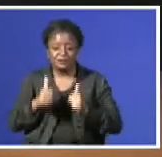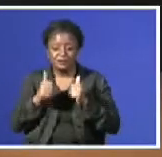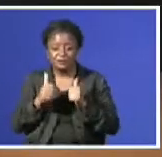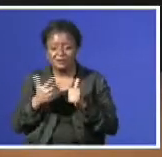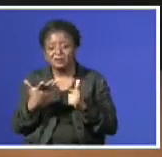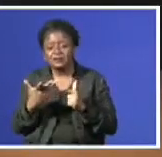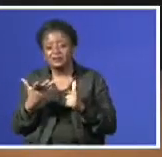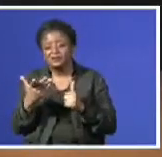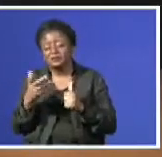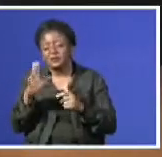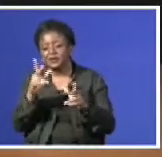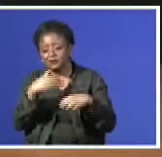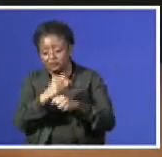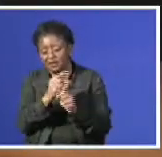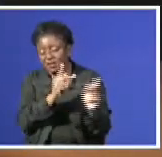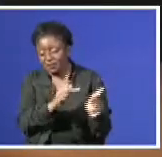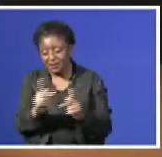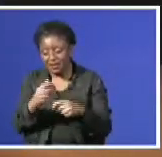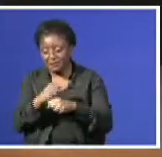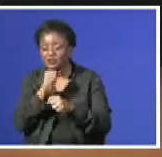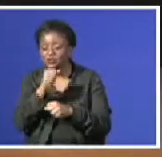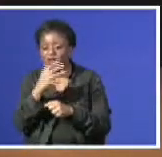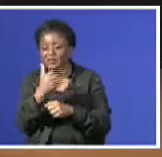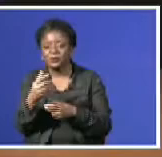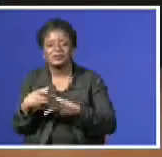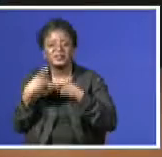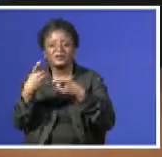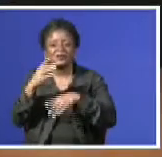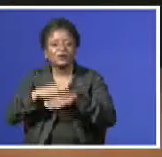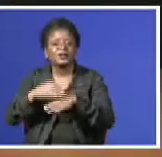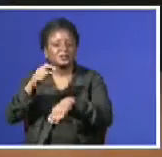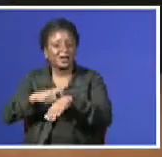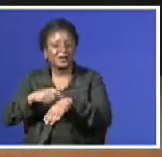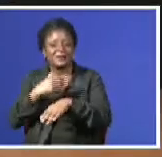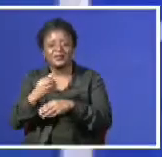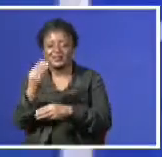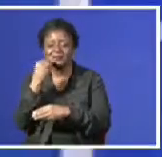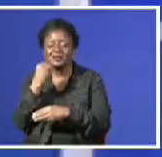a plan to ensure that they're delivered timely and the meals are hot upon arrival.